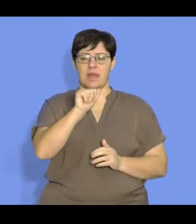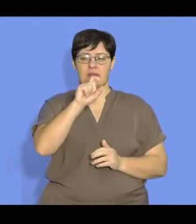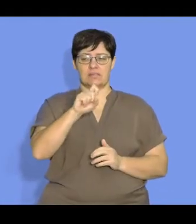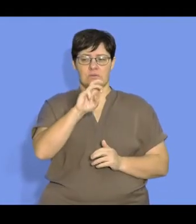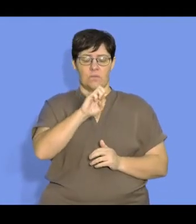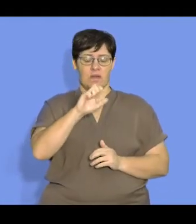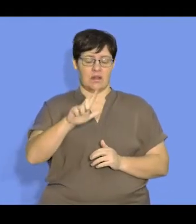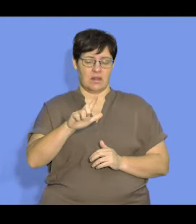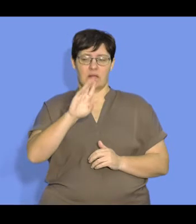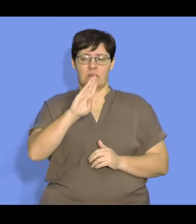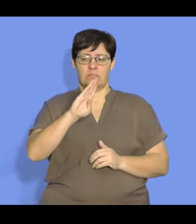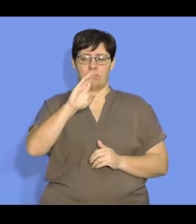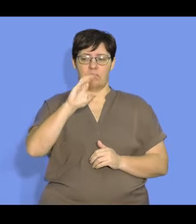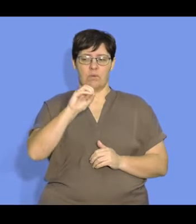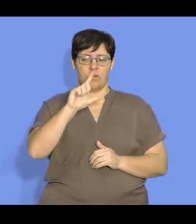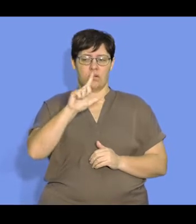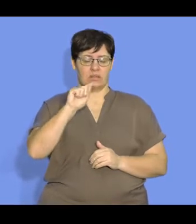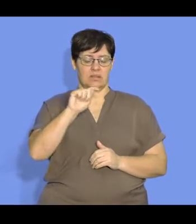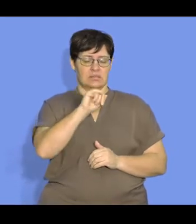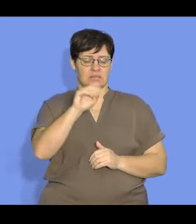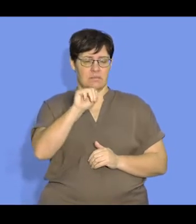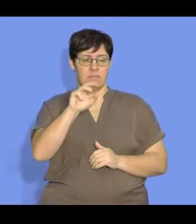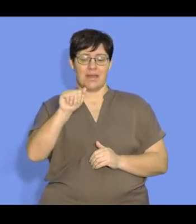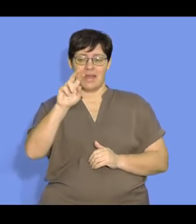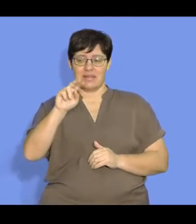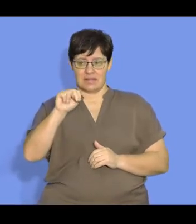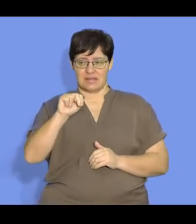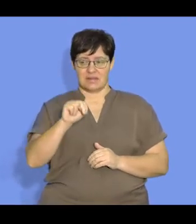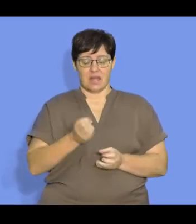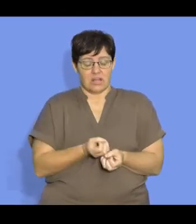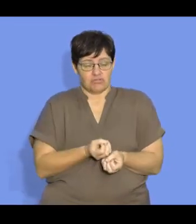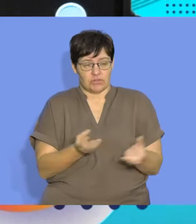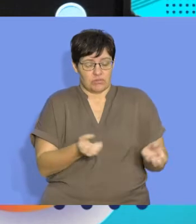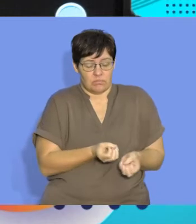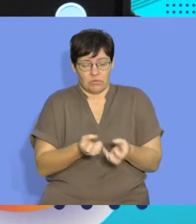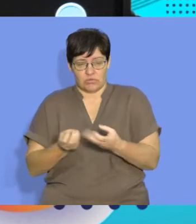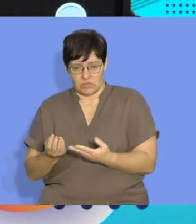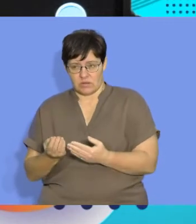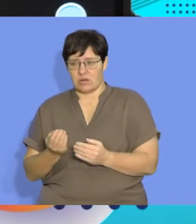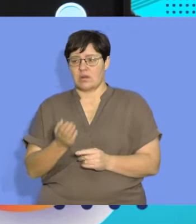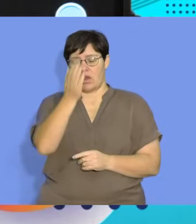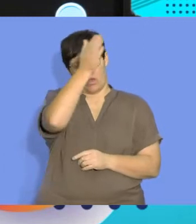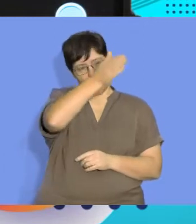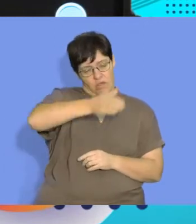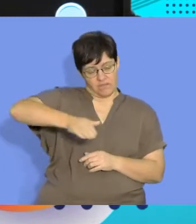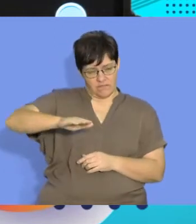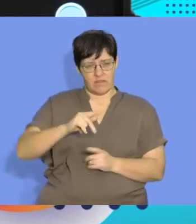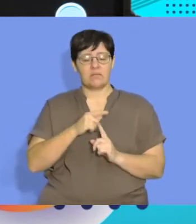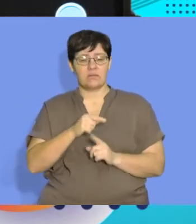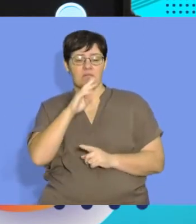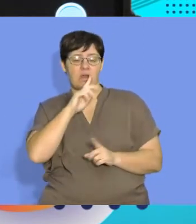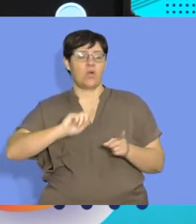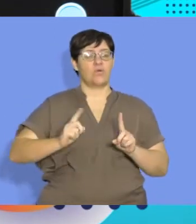be the Maxwell-Boltzmann distribution curve. And this Maxwell-Boltzmann distribution curve, we will link that back